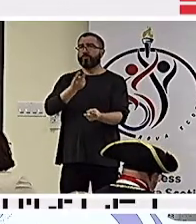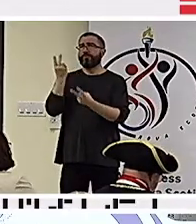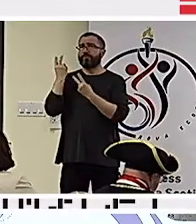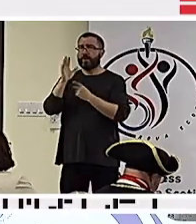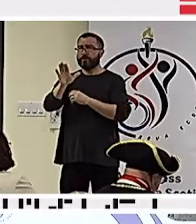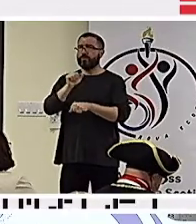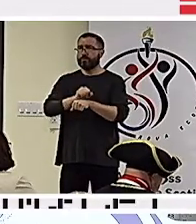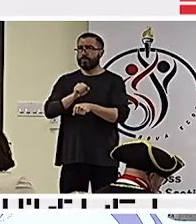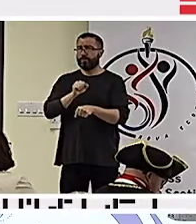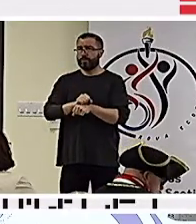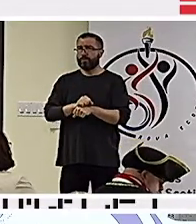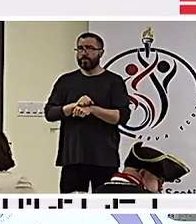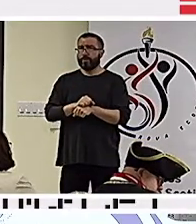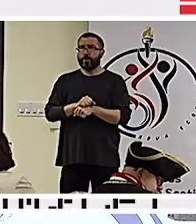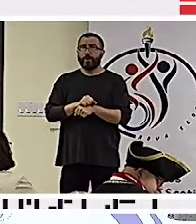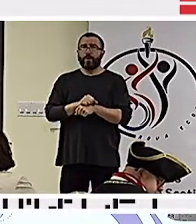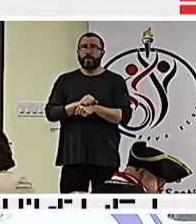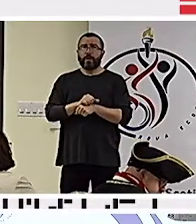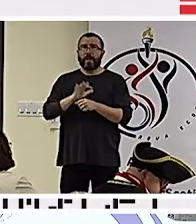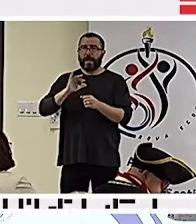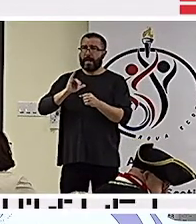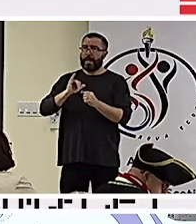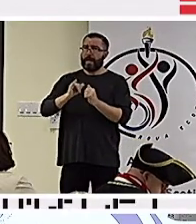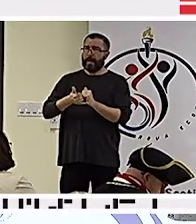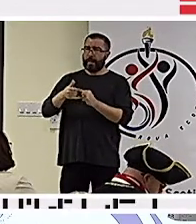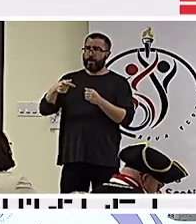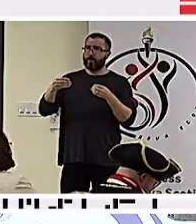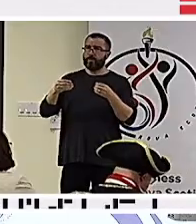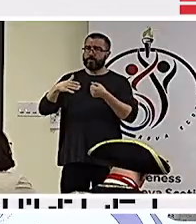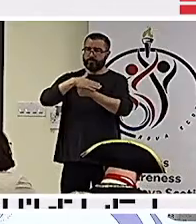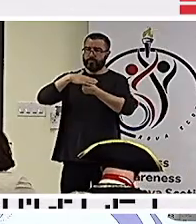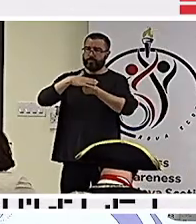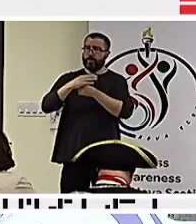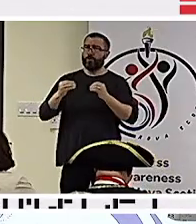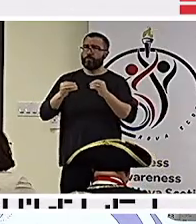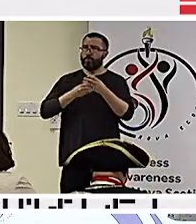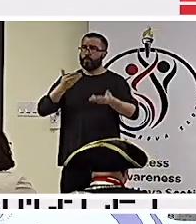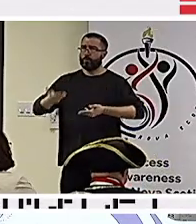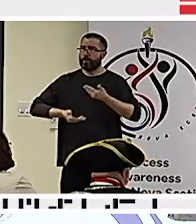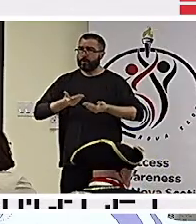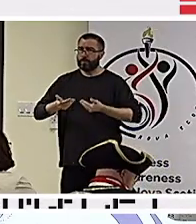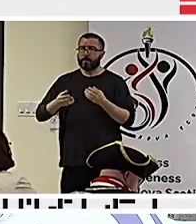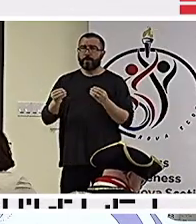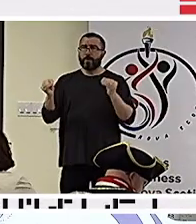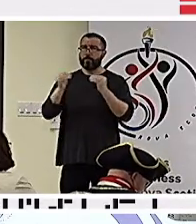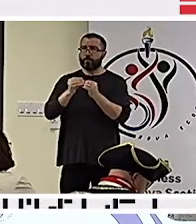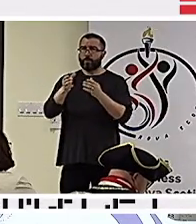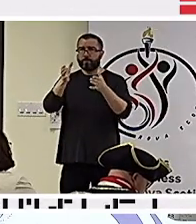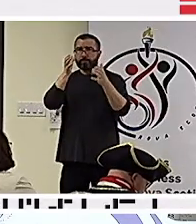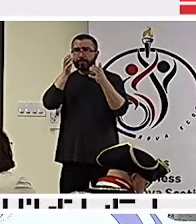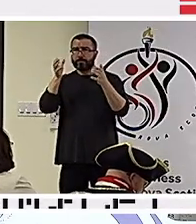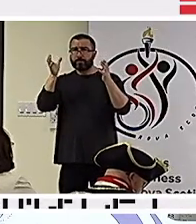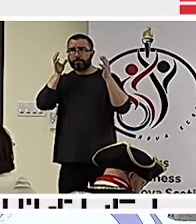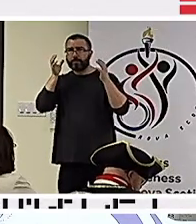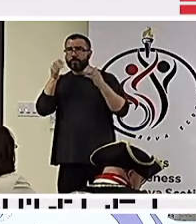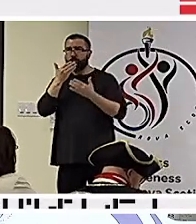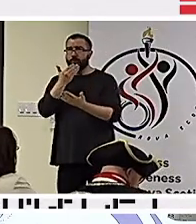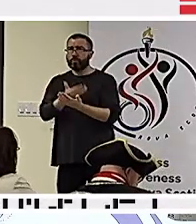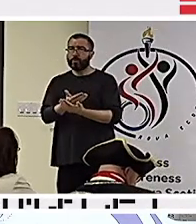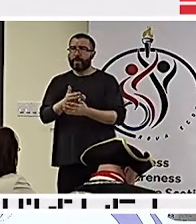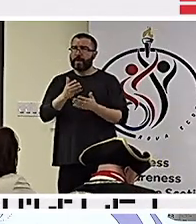work. How do we make our spaces more welcoming? How do we listen more deeply? How do we ensure that no one is